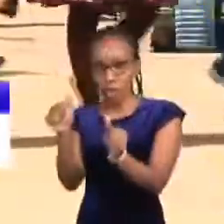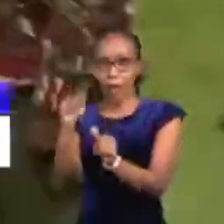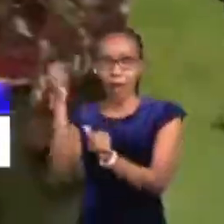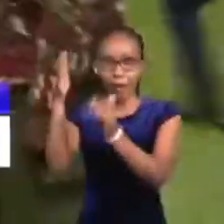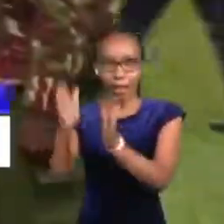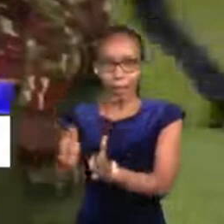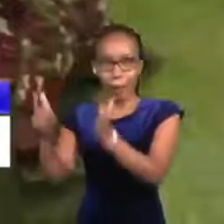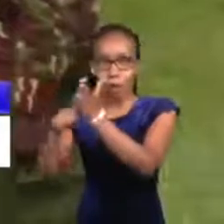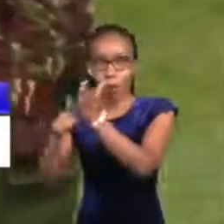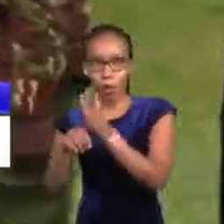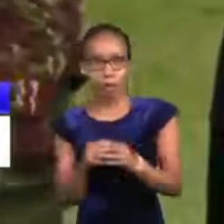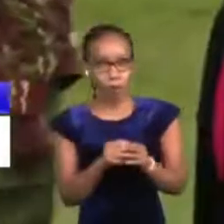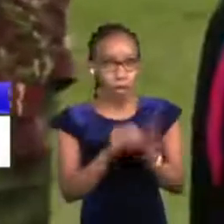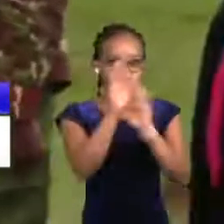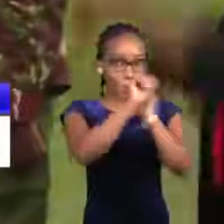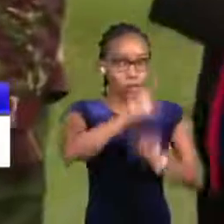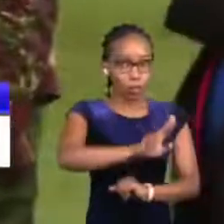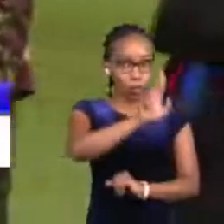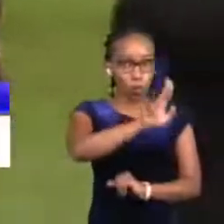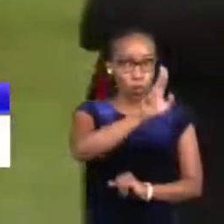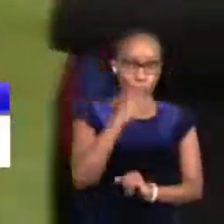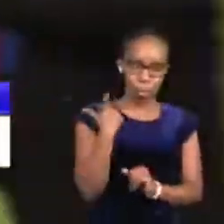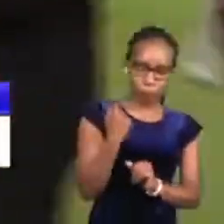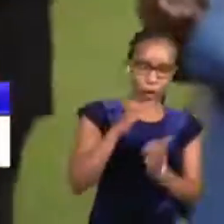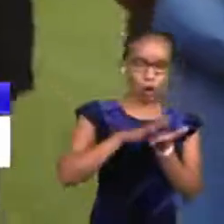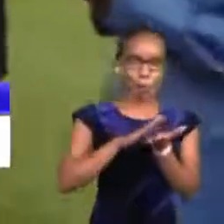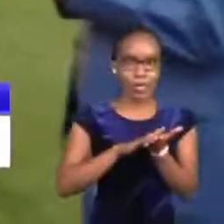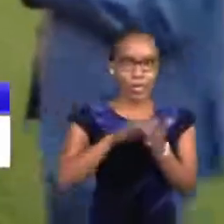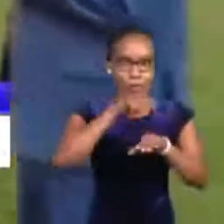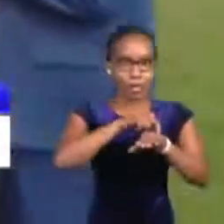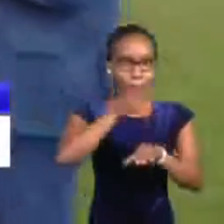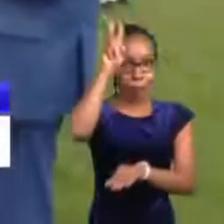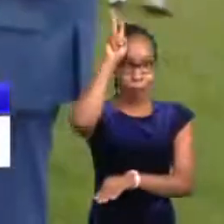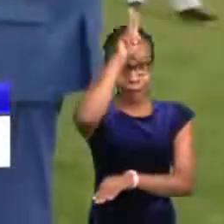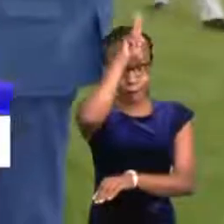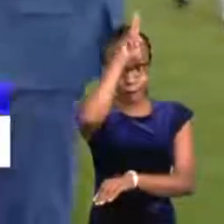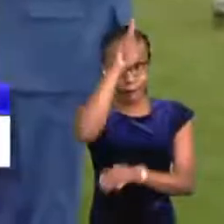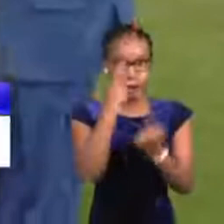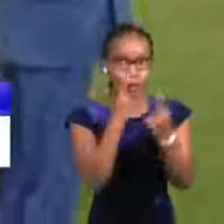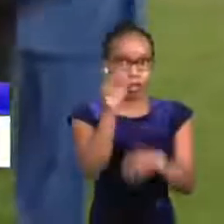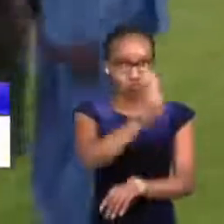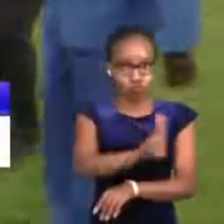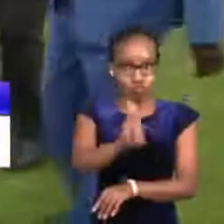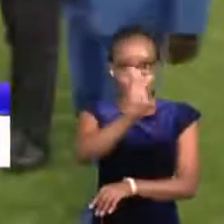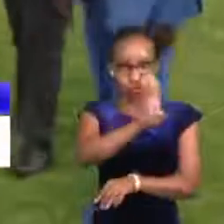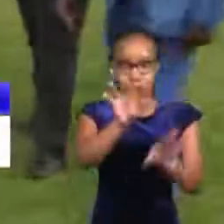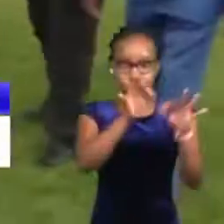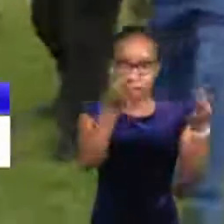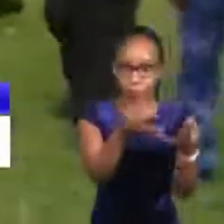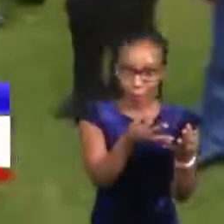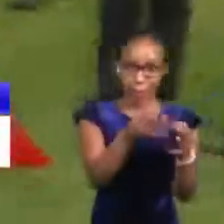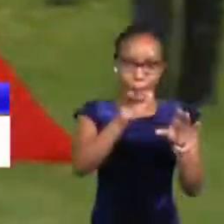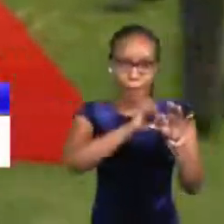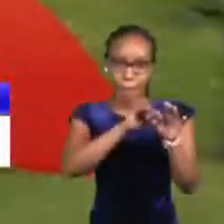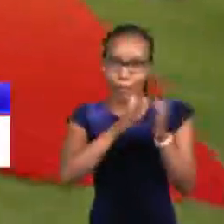citizen. Uhuru further revisited his recent comments in Vihiga, where he said he would use the same anti-dynasty logic to say that